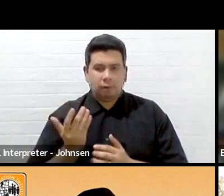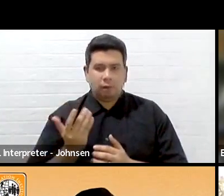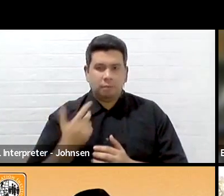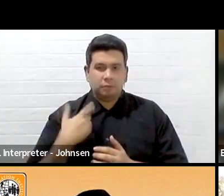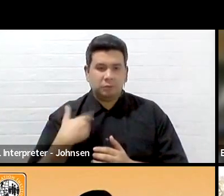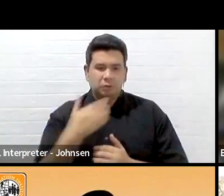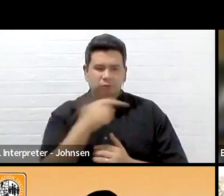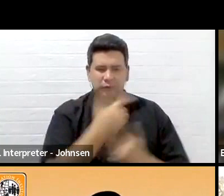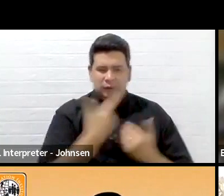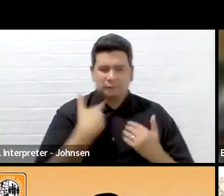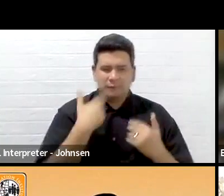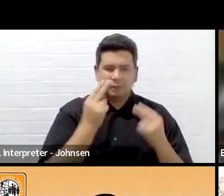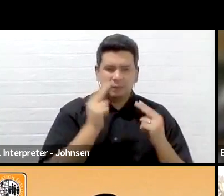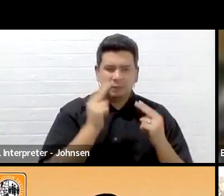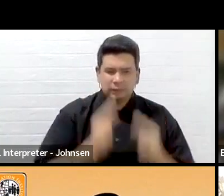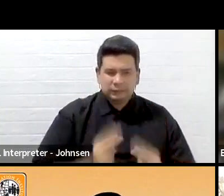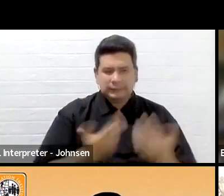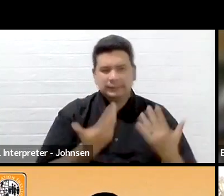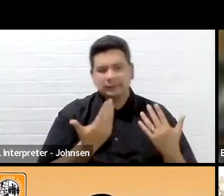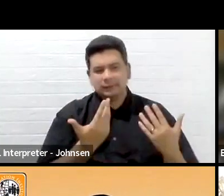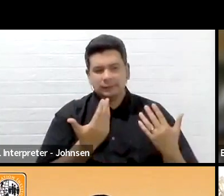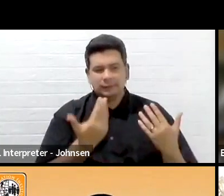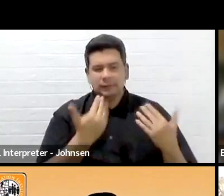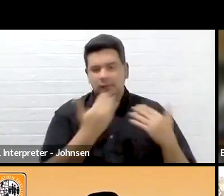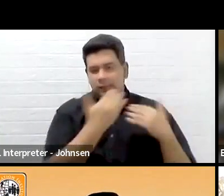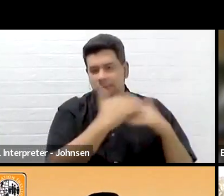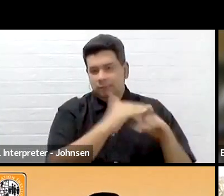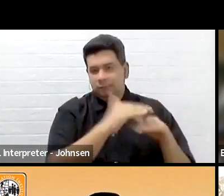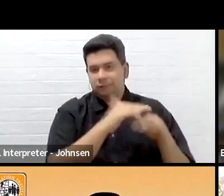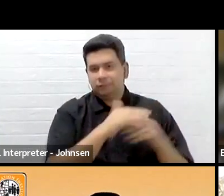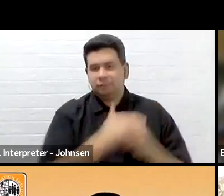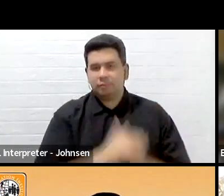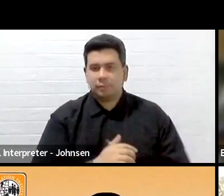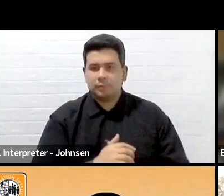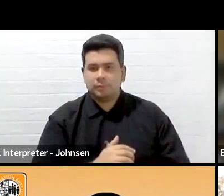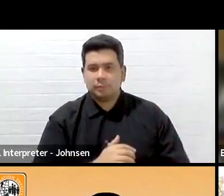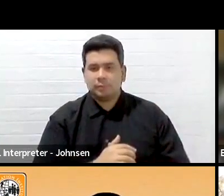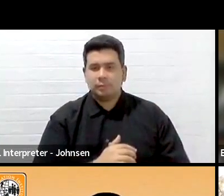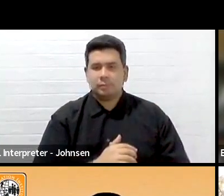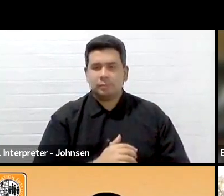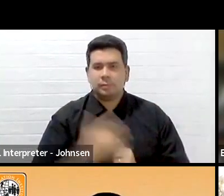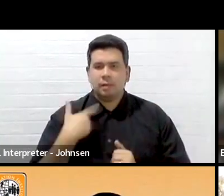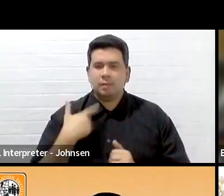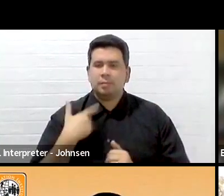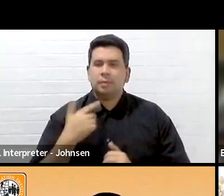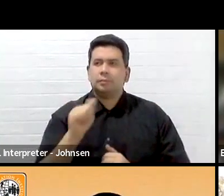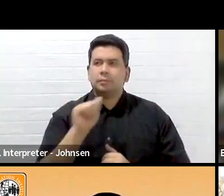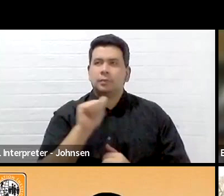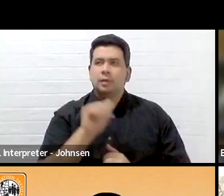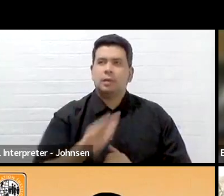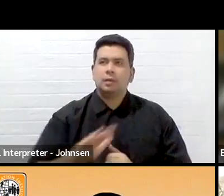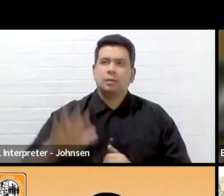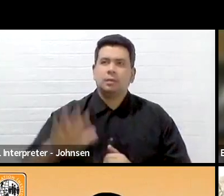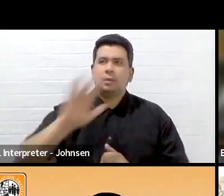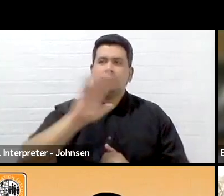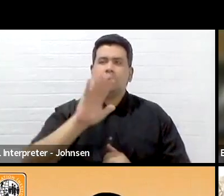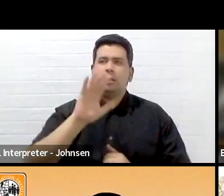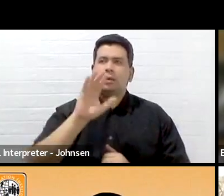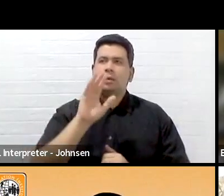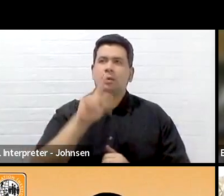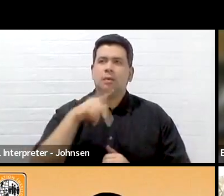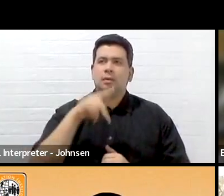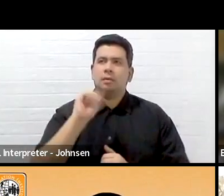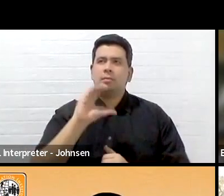of the absence of WHO. There was Asia Pacific Medical Association